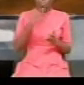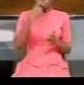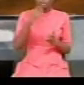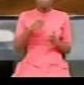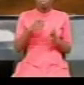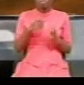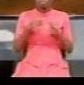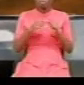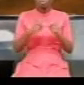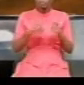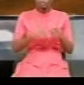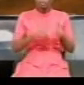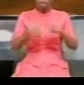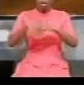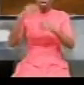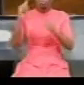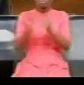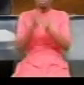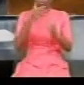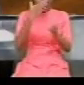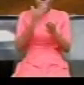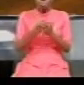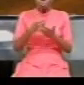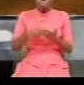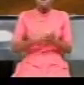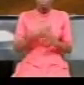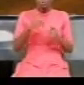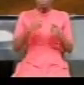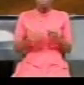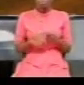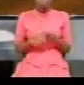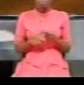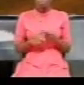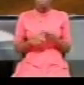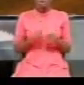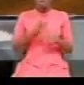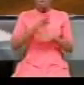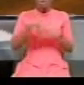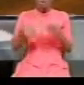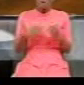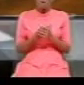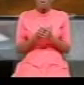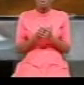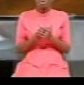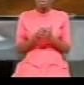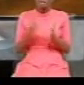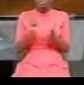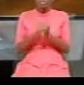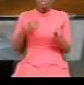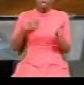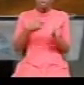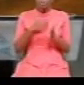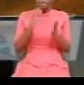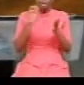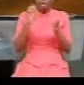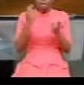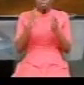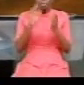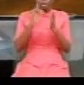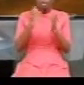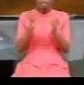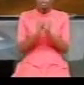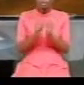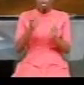out with the good news to all that we come in contact with.